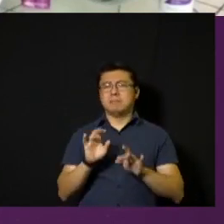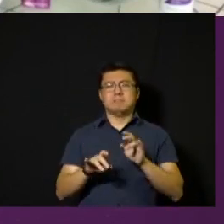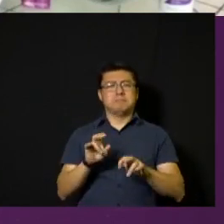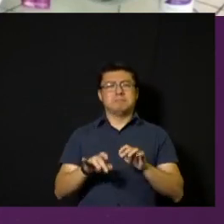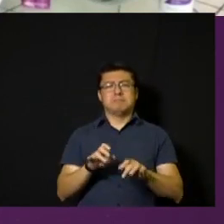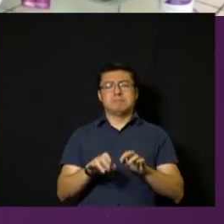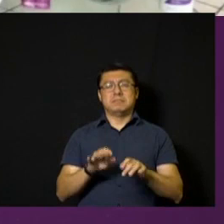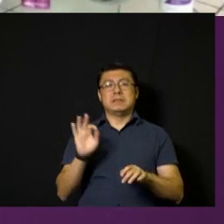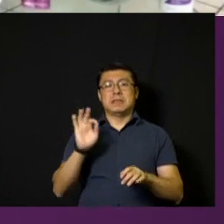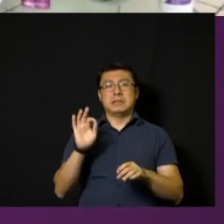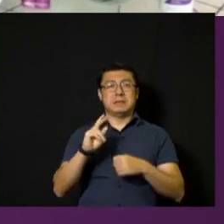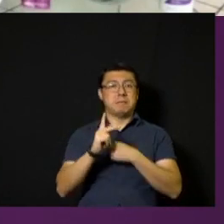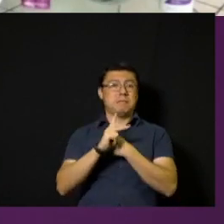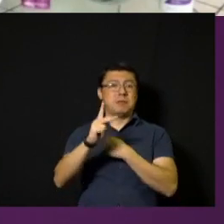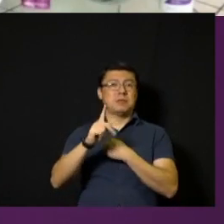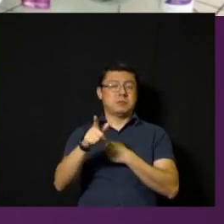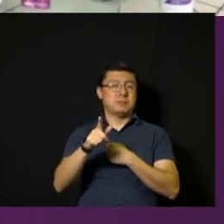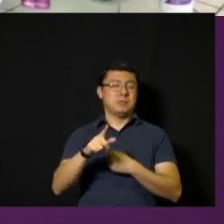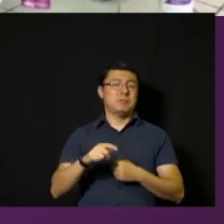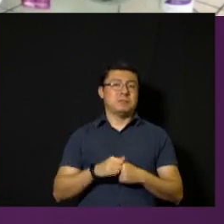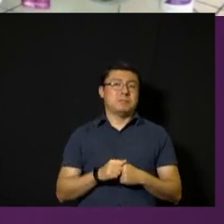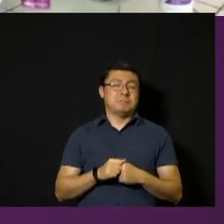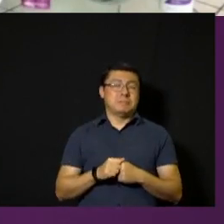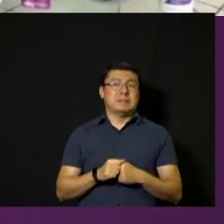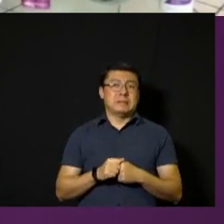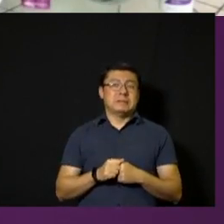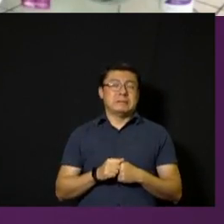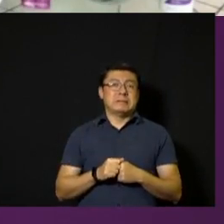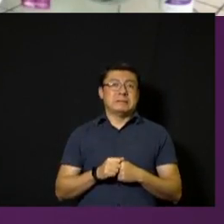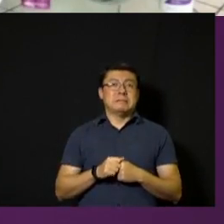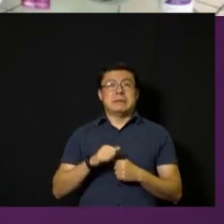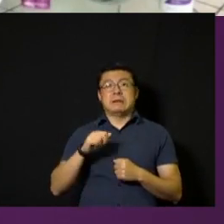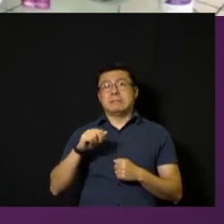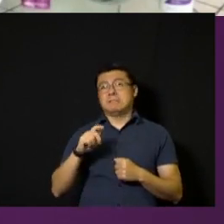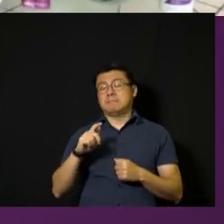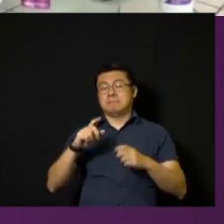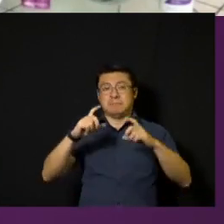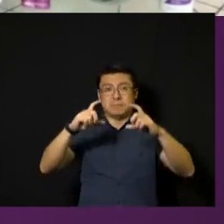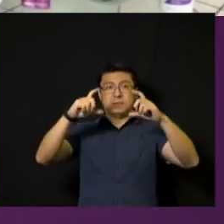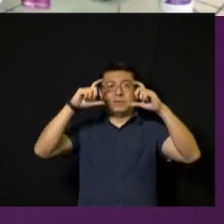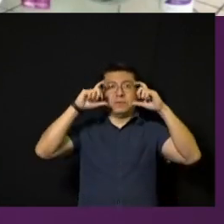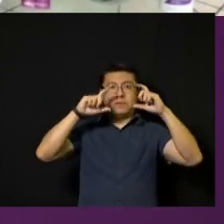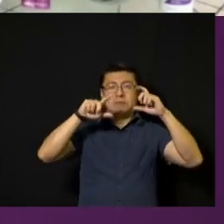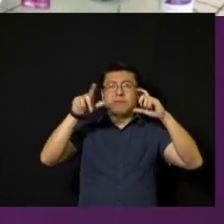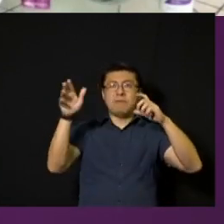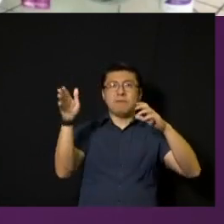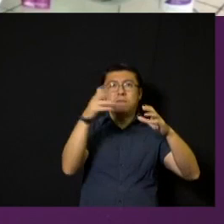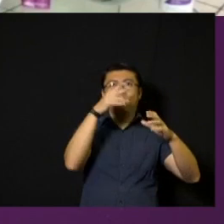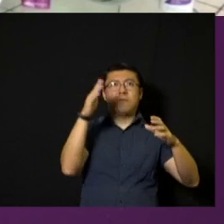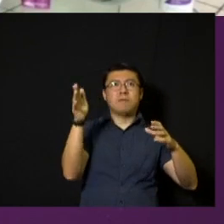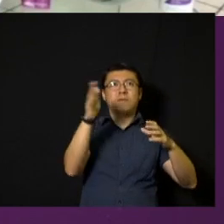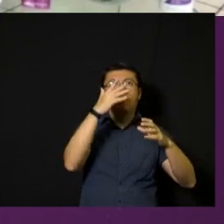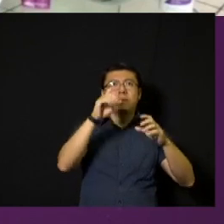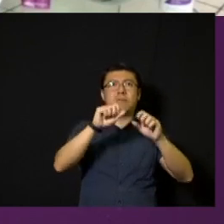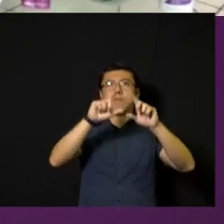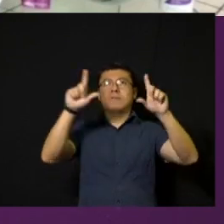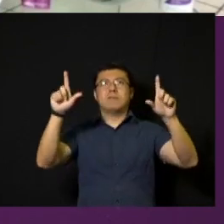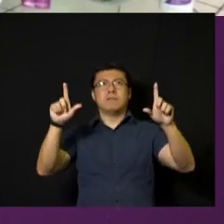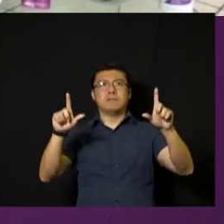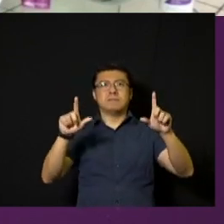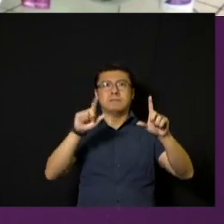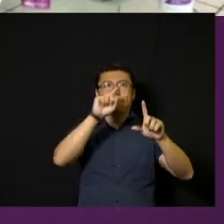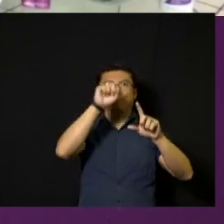I don't know when we will have VR, and wherever you are, you continue humanizing the